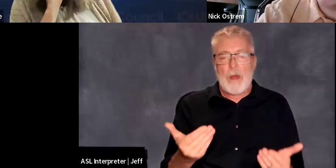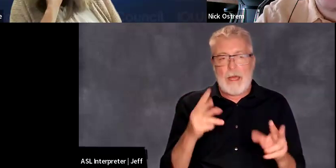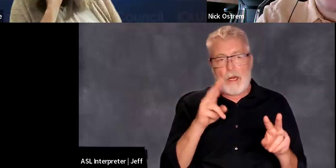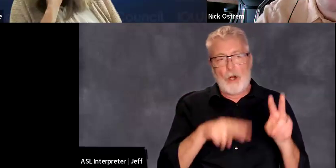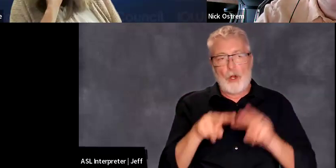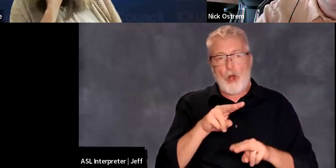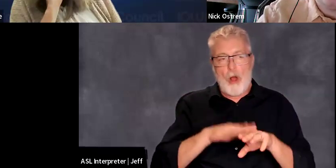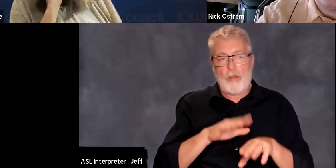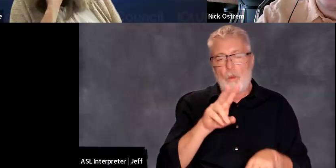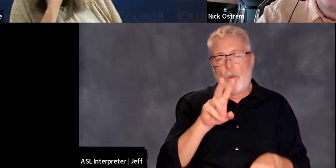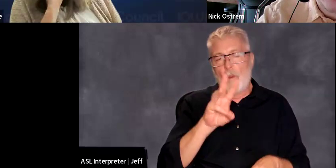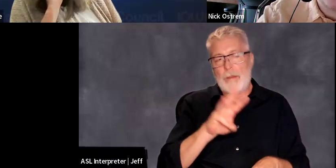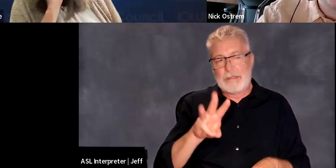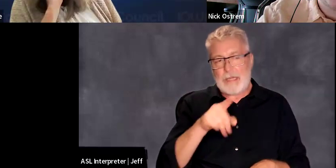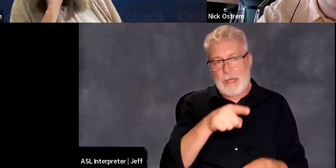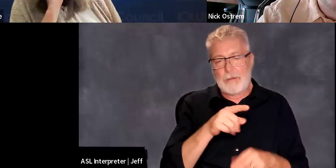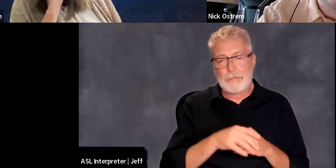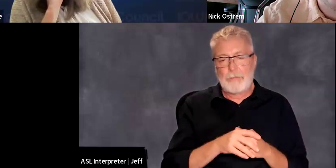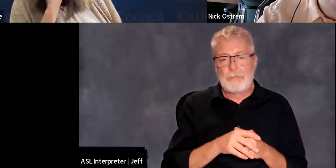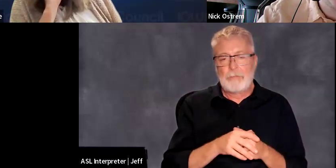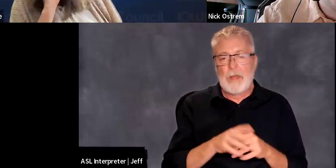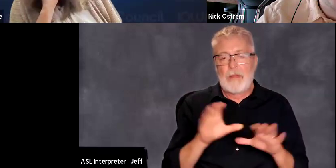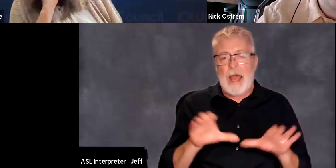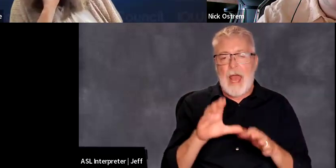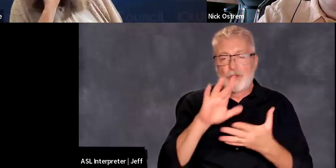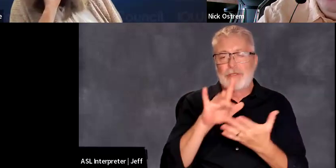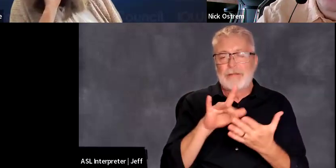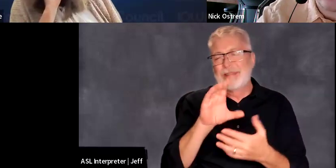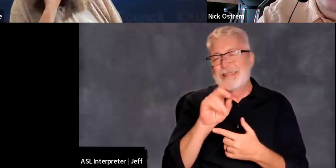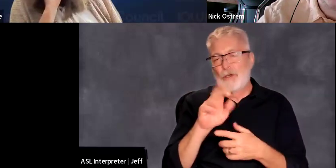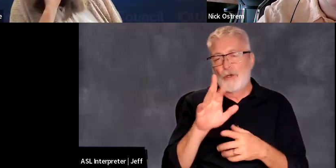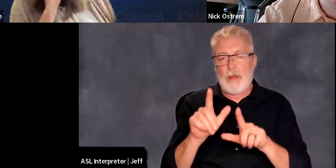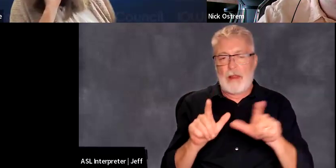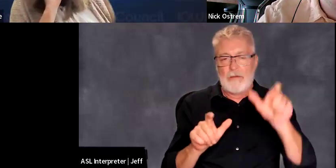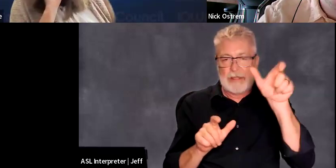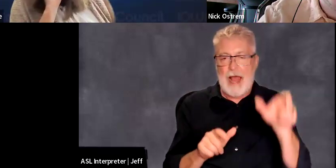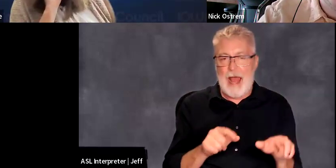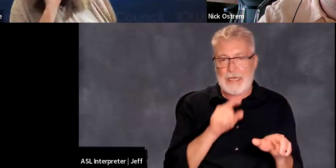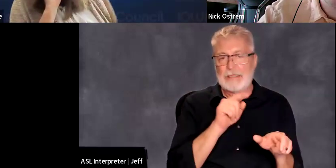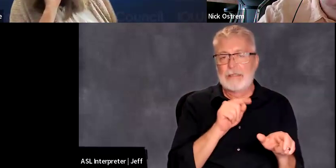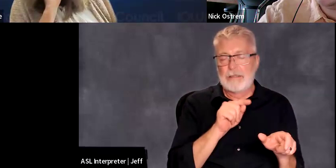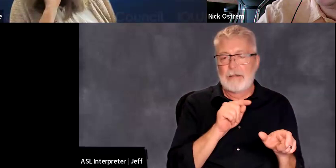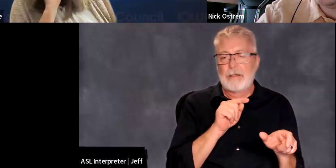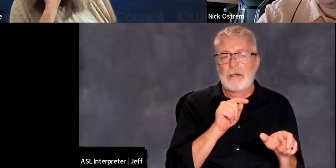at it in the website. So in the Action Center on the left side of that home page that you're logged into,